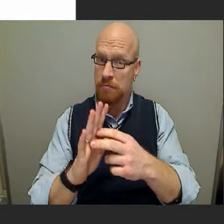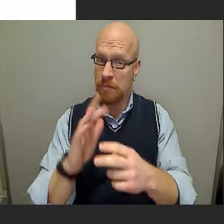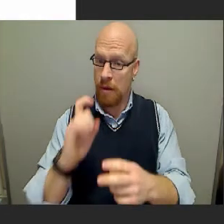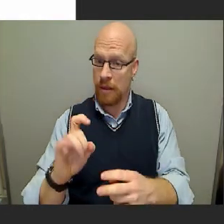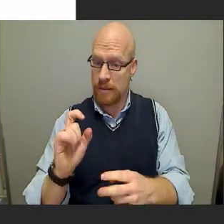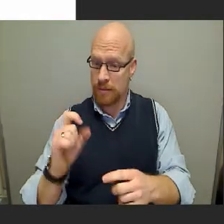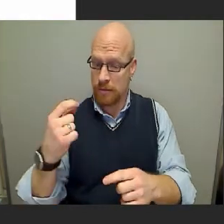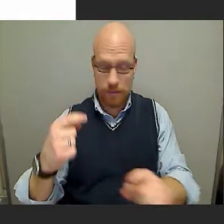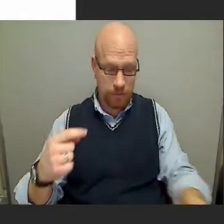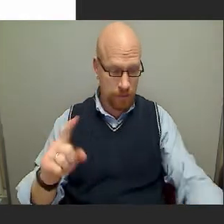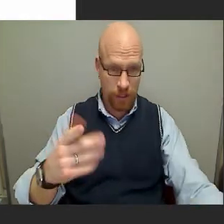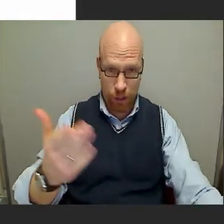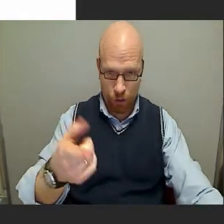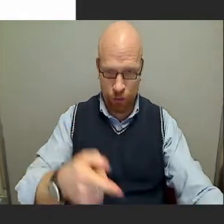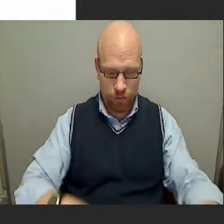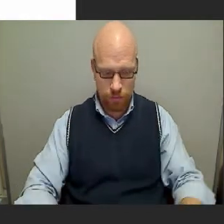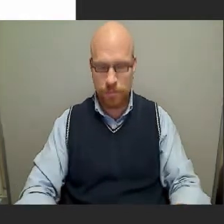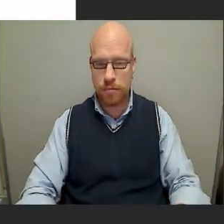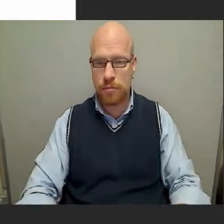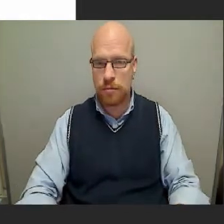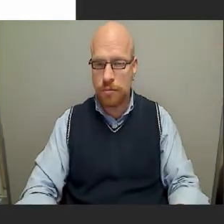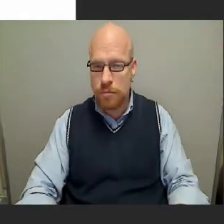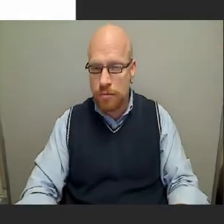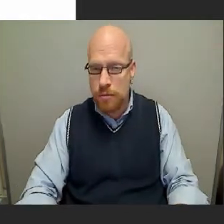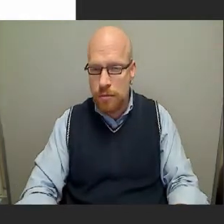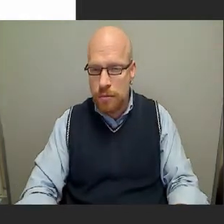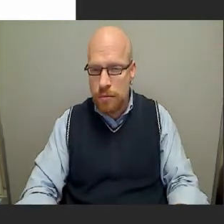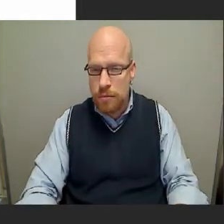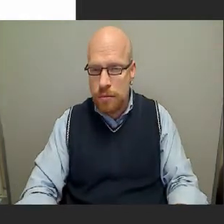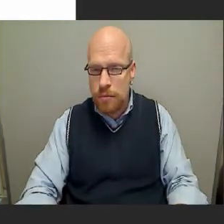We see here that we're saying that x equals negative 4.